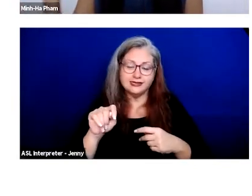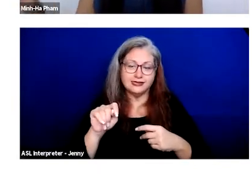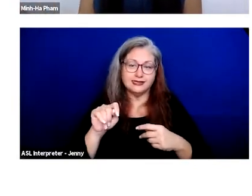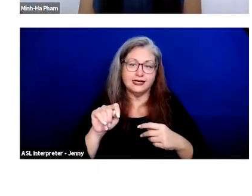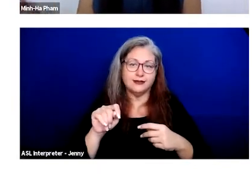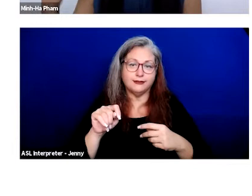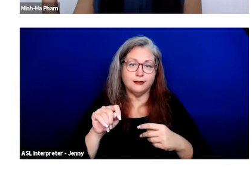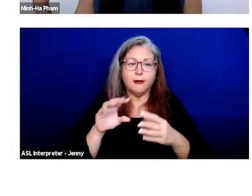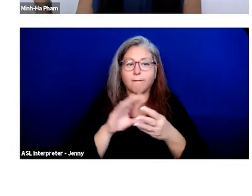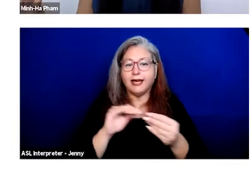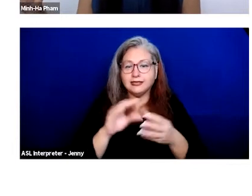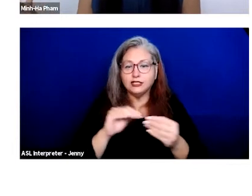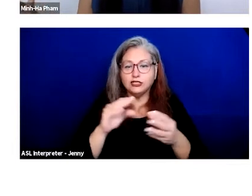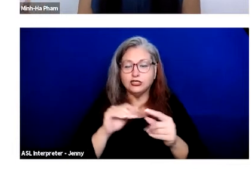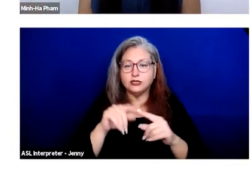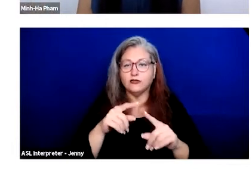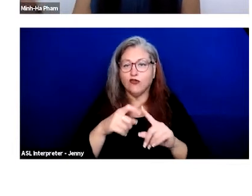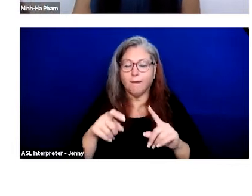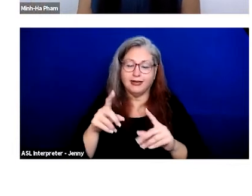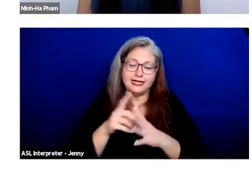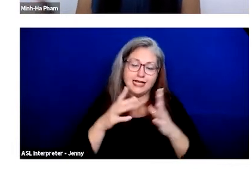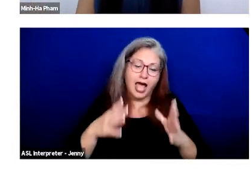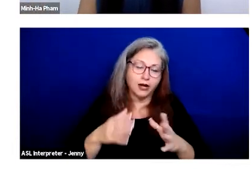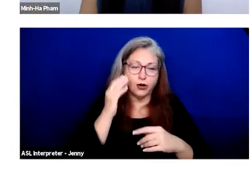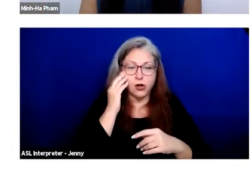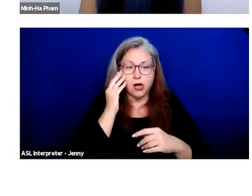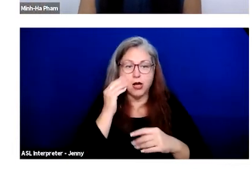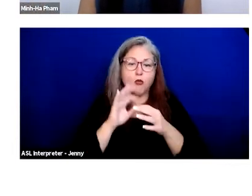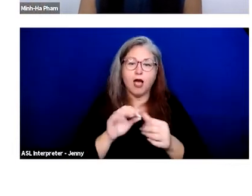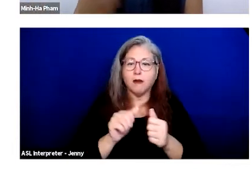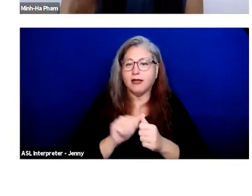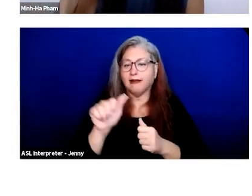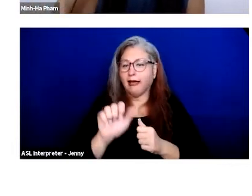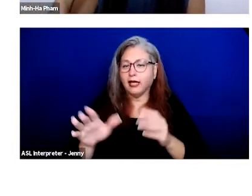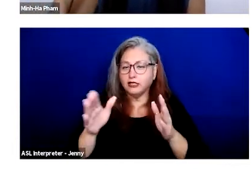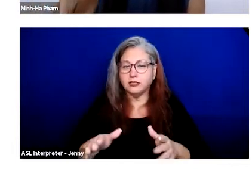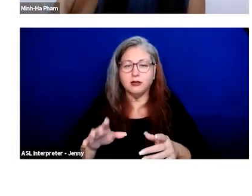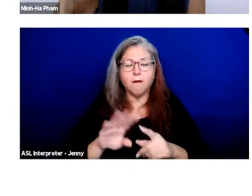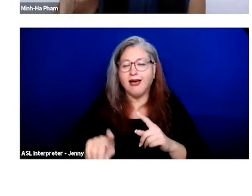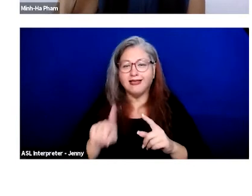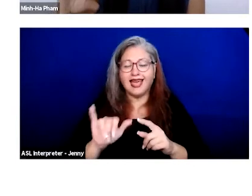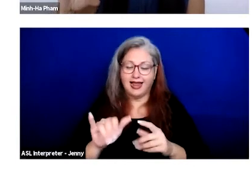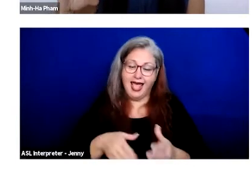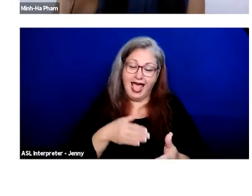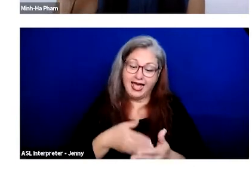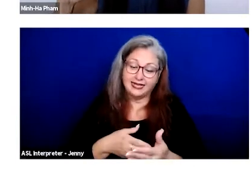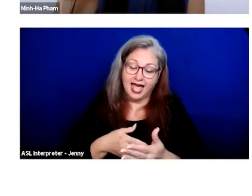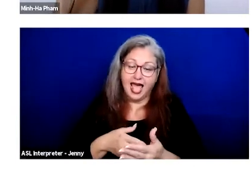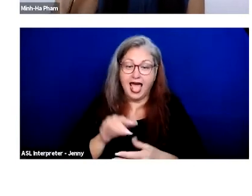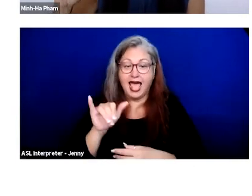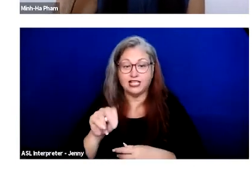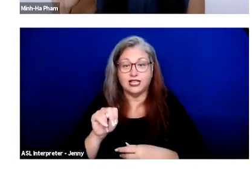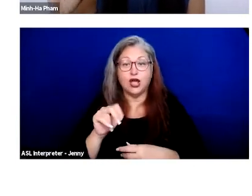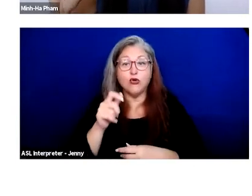racist messages that a designer might have about Asians, but that anti-Asian racism, in fact,